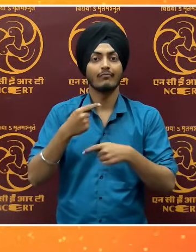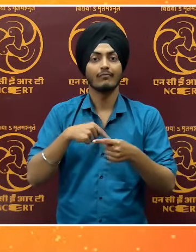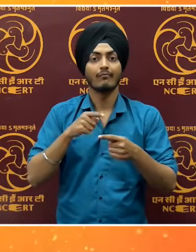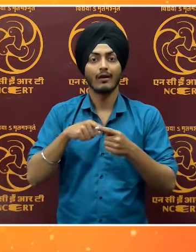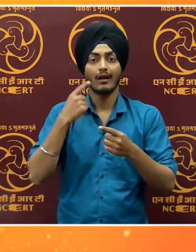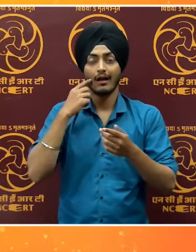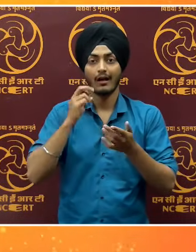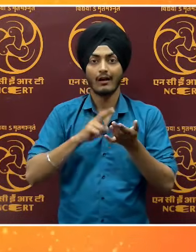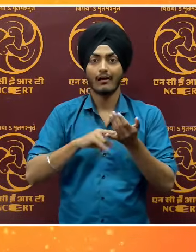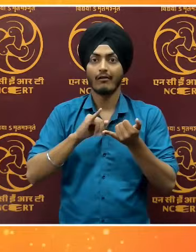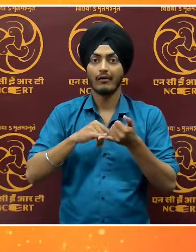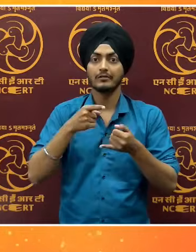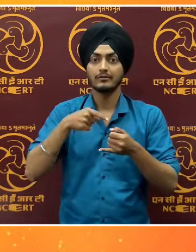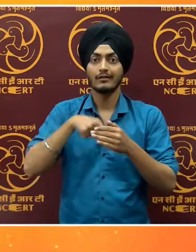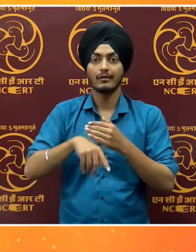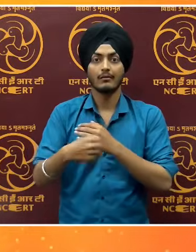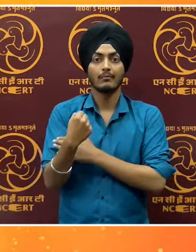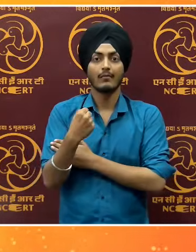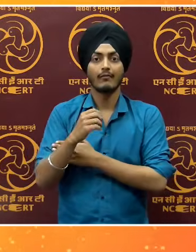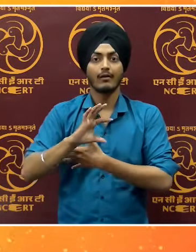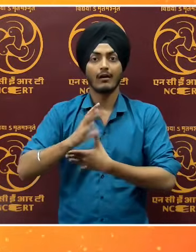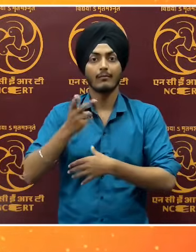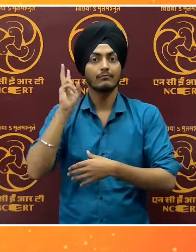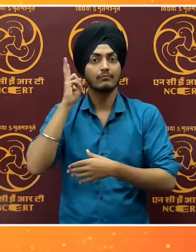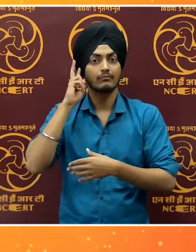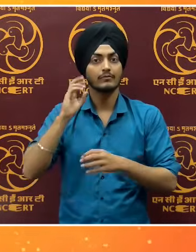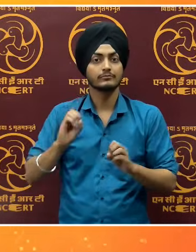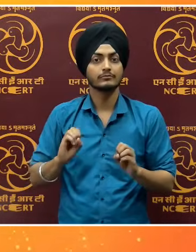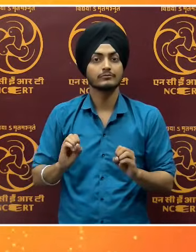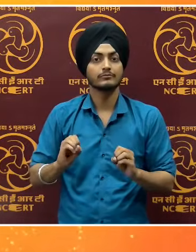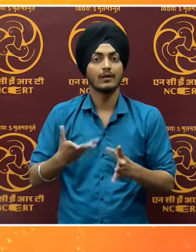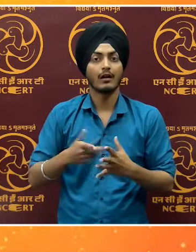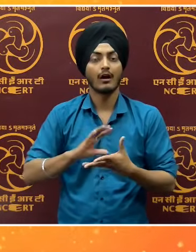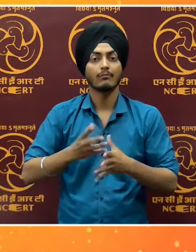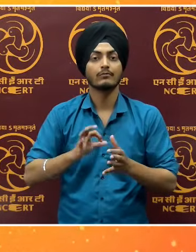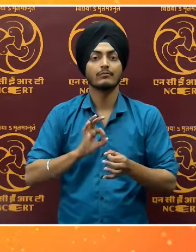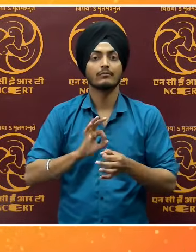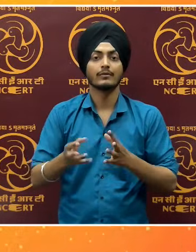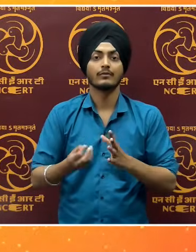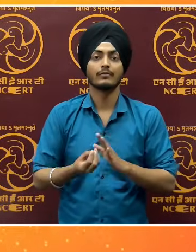get energy and gets vibrated, and so it is get heated.